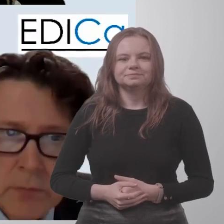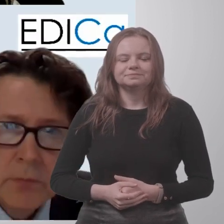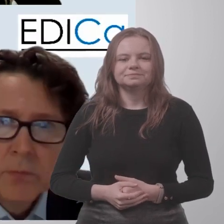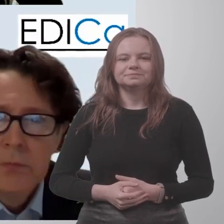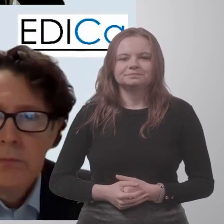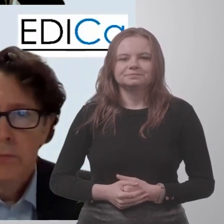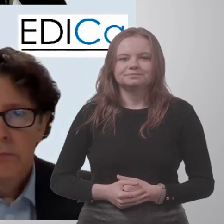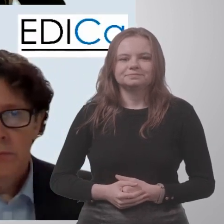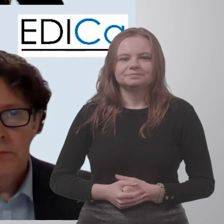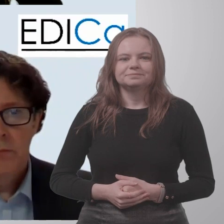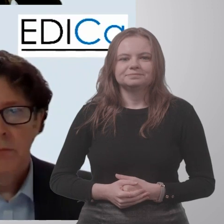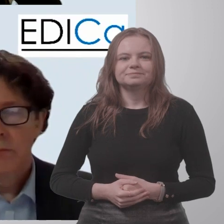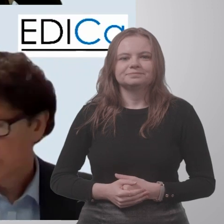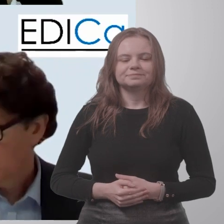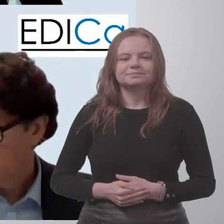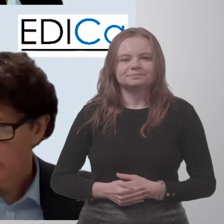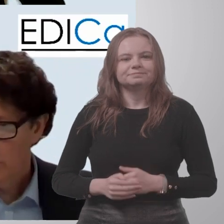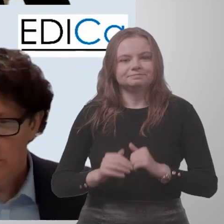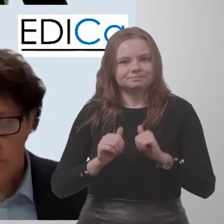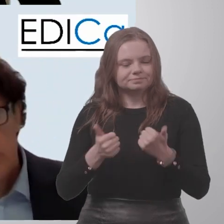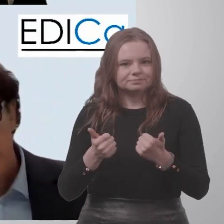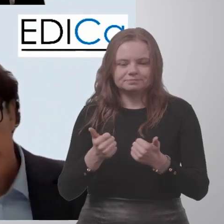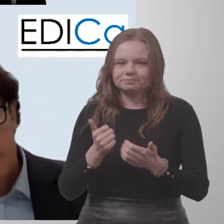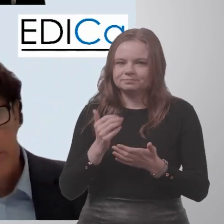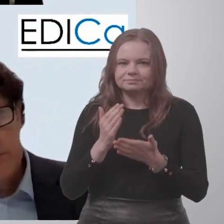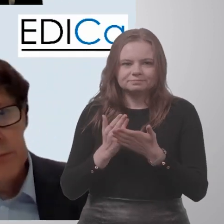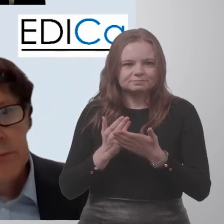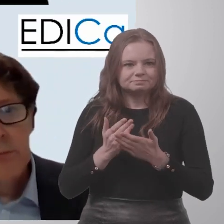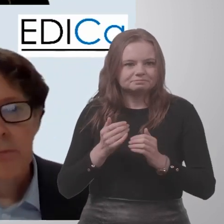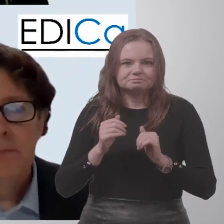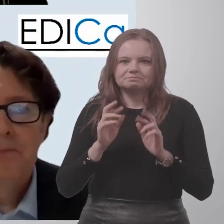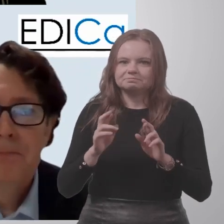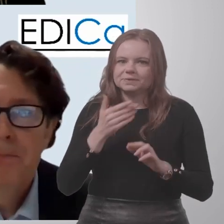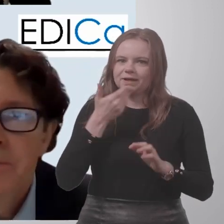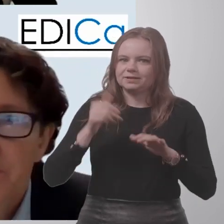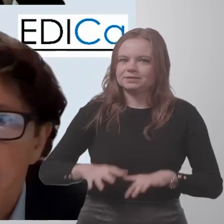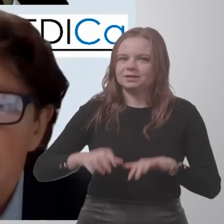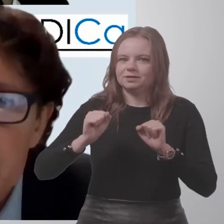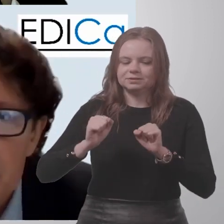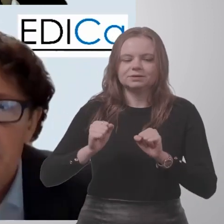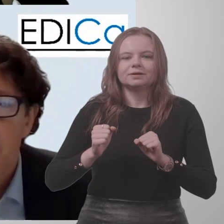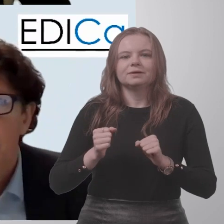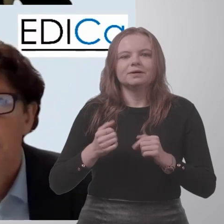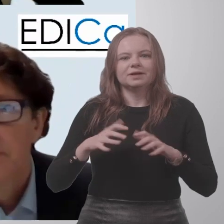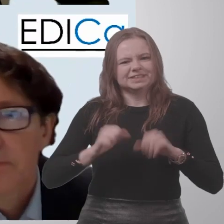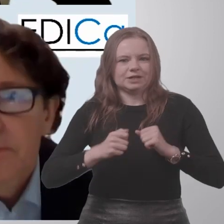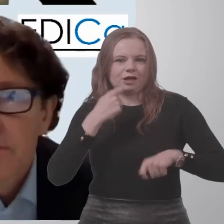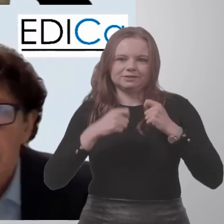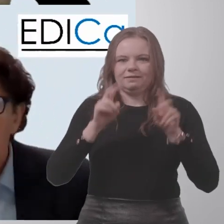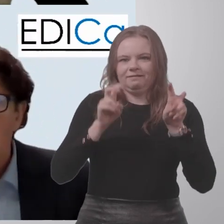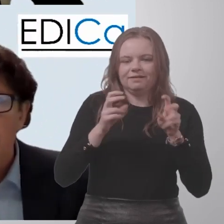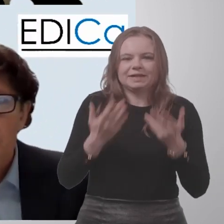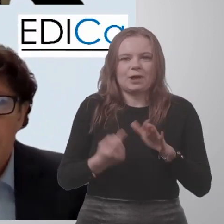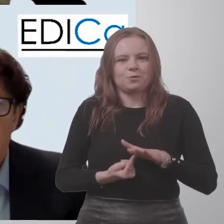Okay. Right. That was a really nice start for you, hopefully. So now you're going to have a main, and I